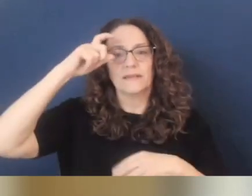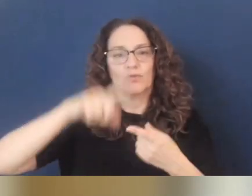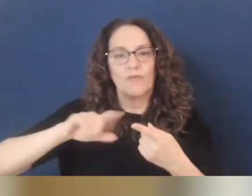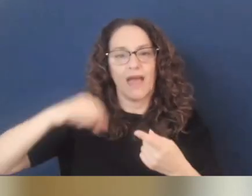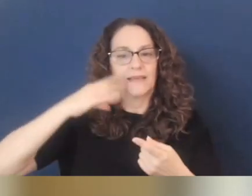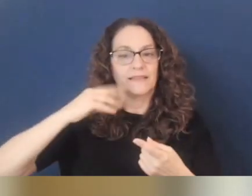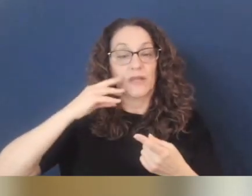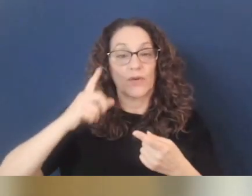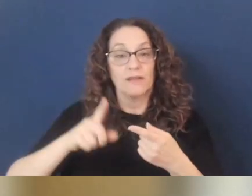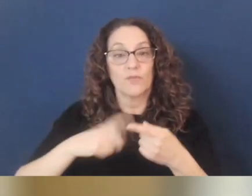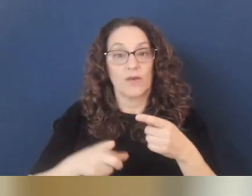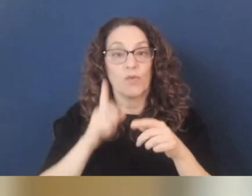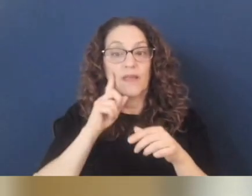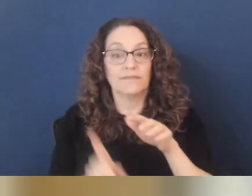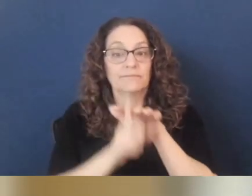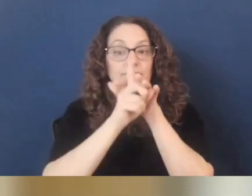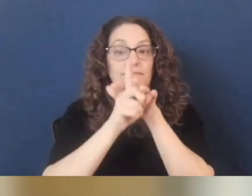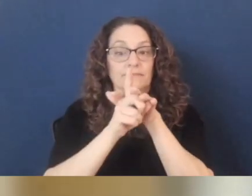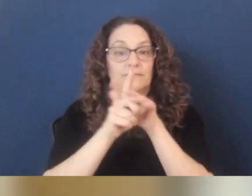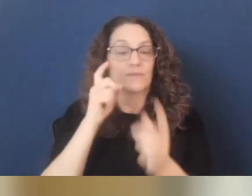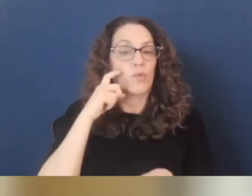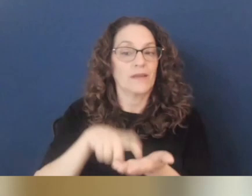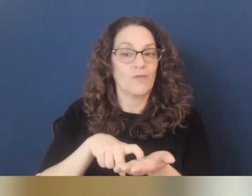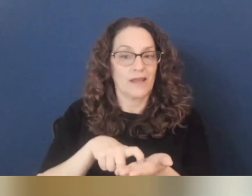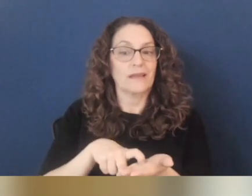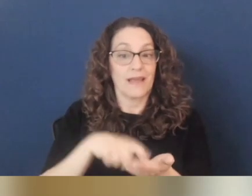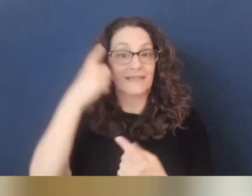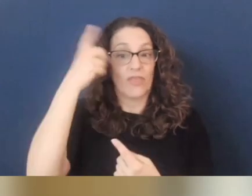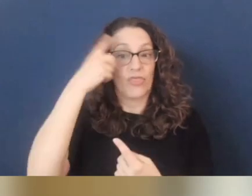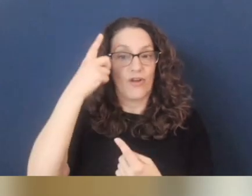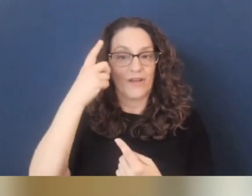arises, we know which group it would fall into.